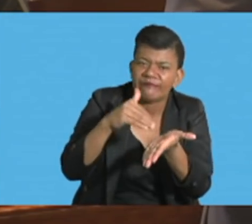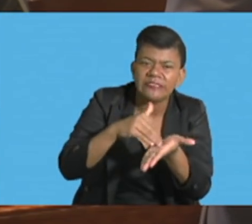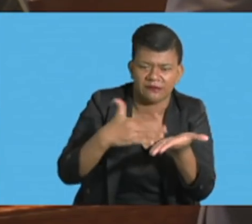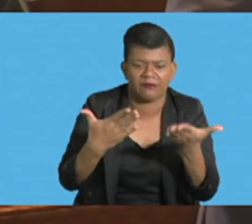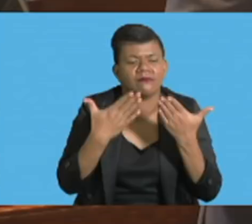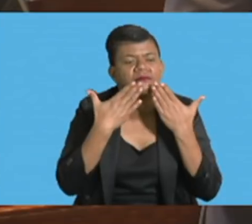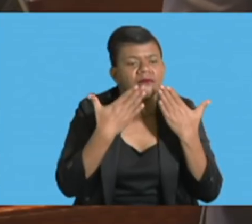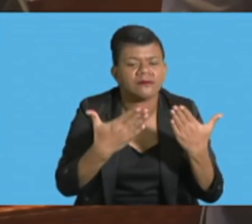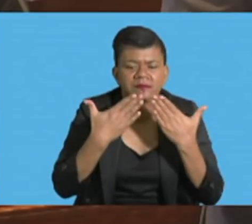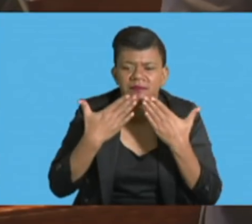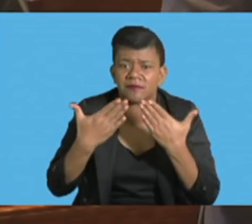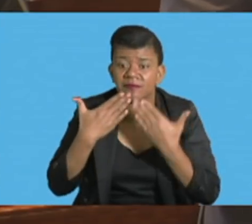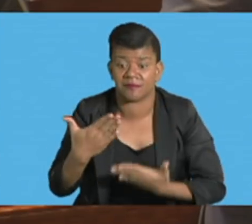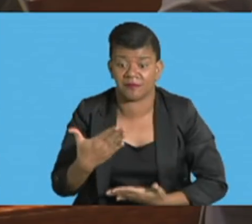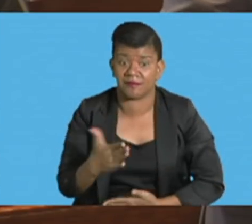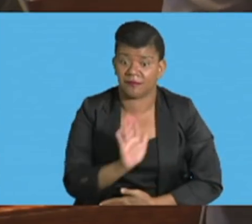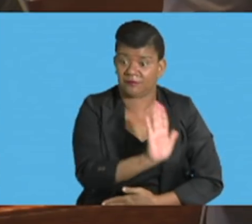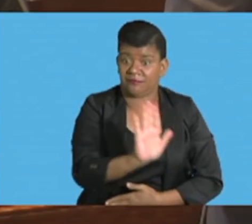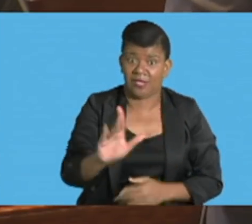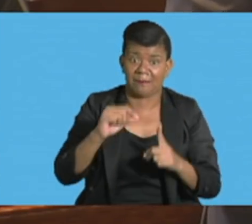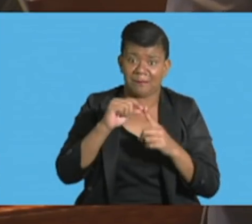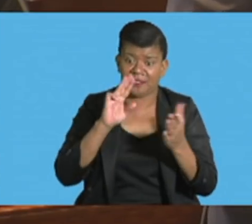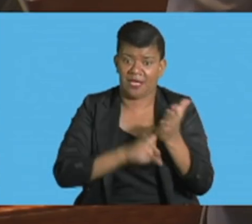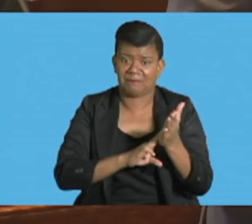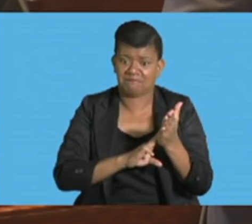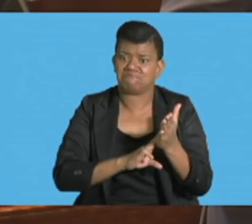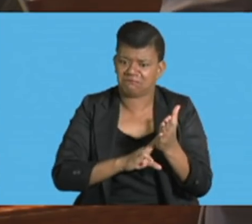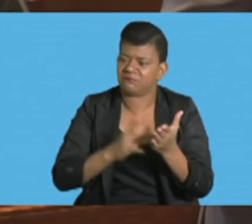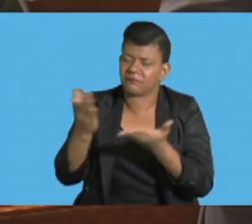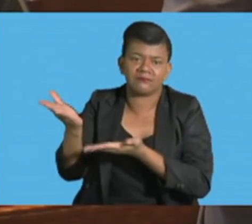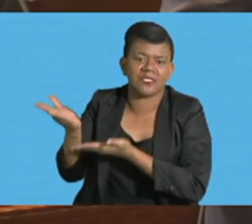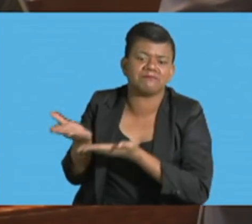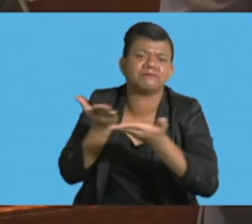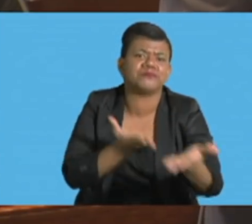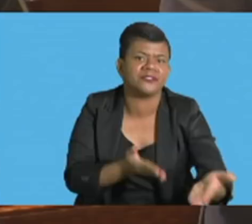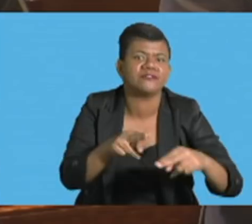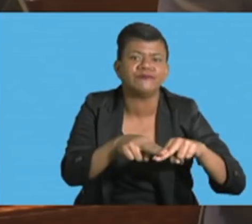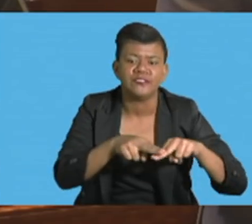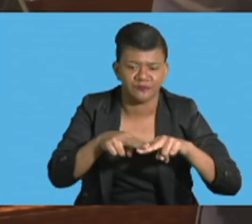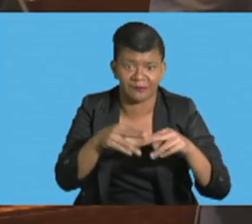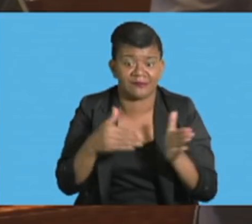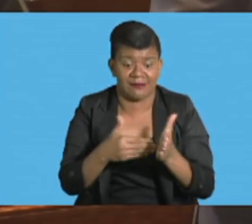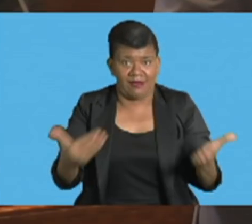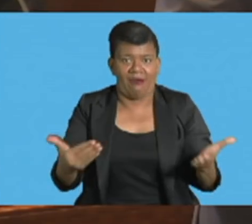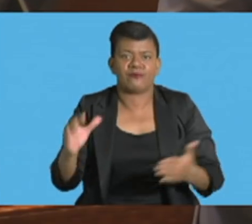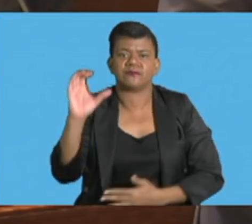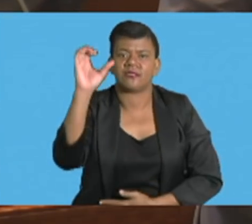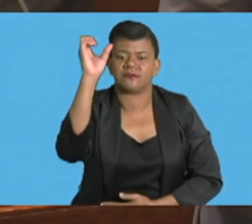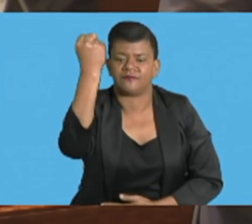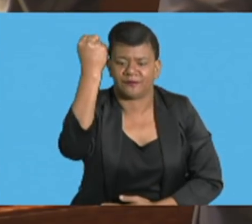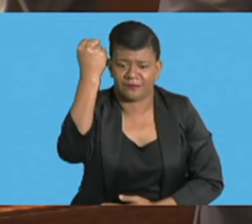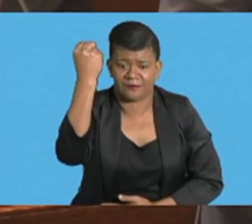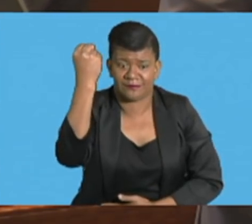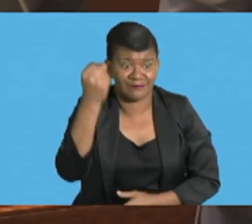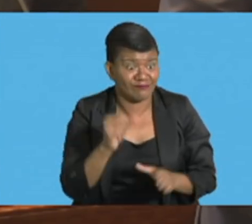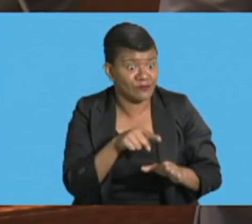as your Prime Minister for bringing Fiji to the position of strength where we sit today. Together we will continue to